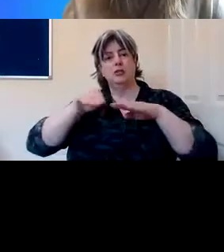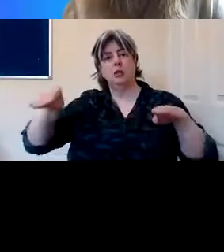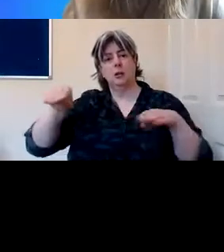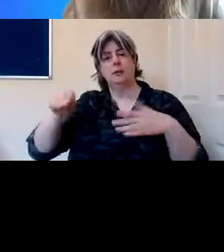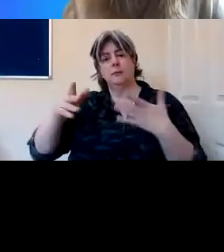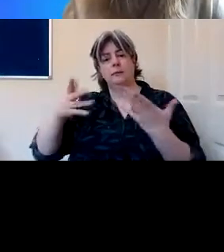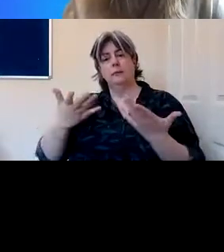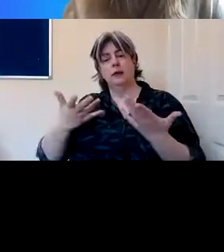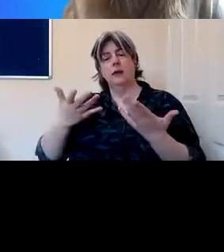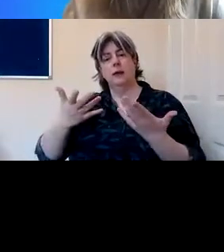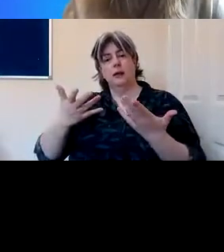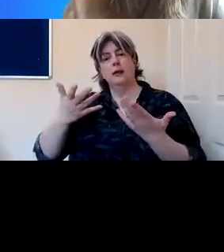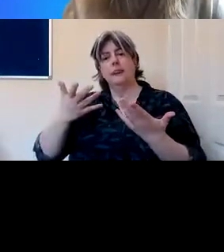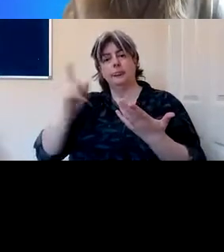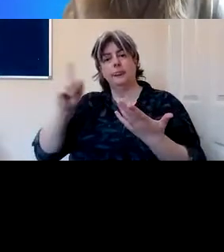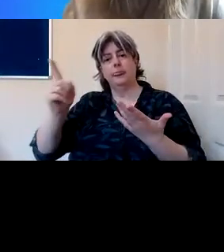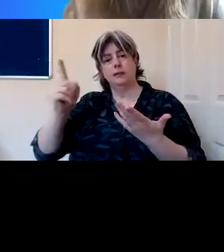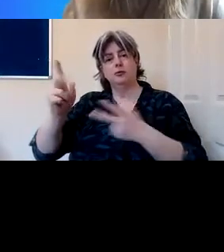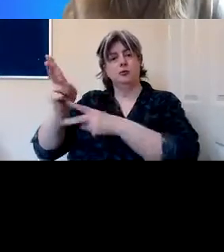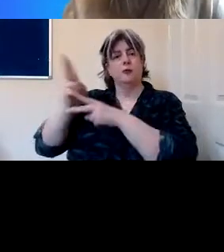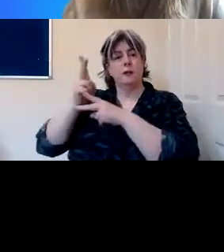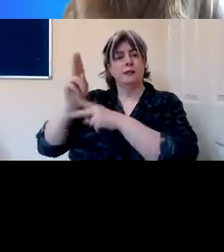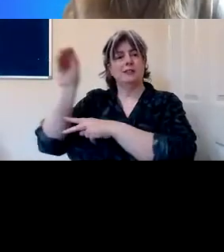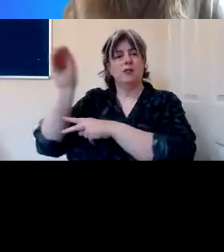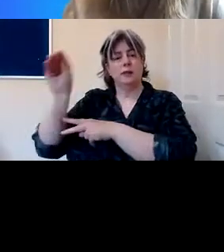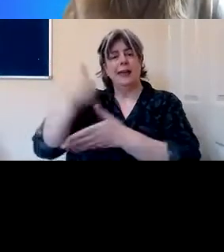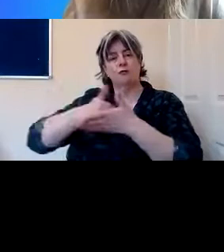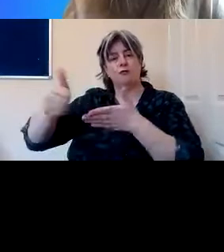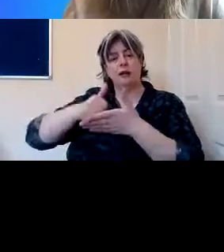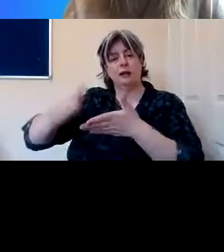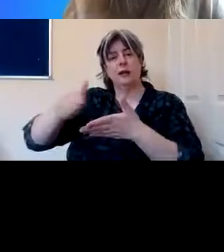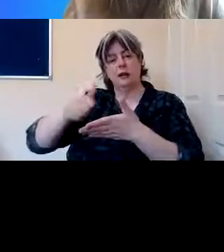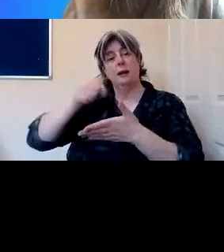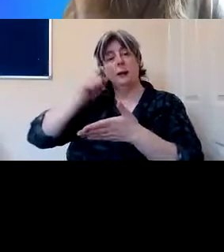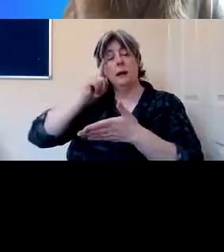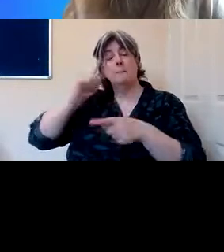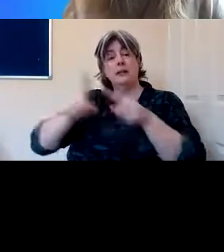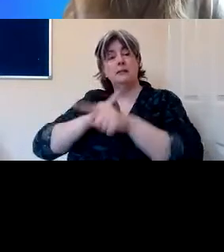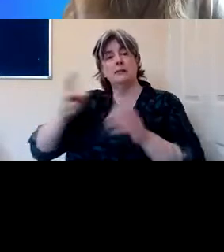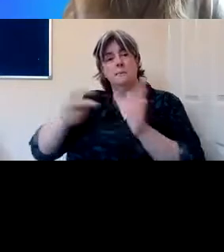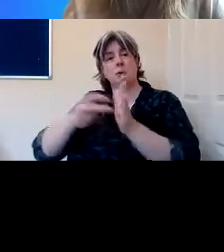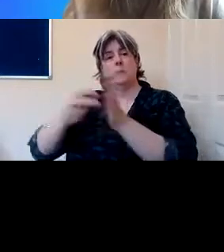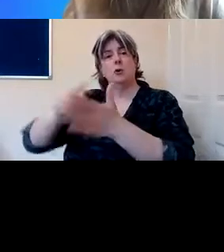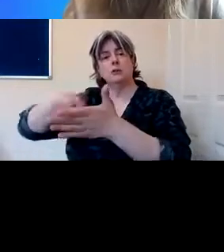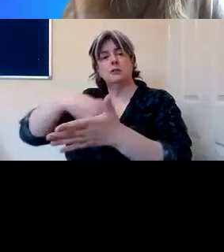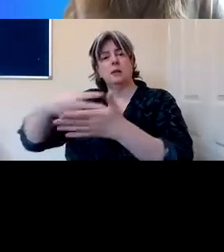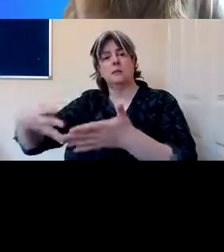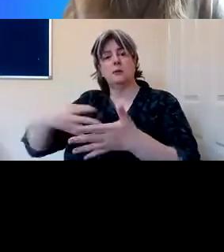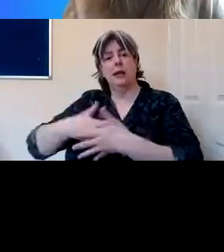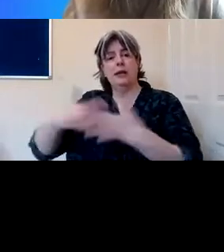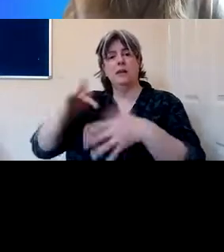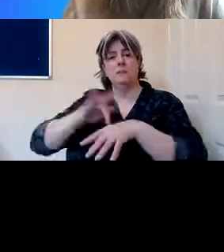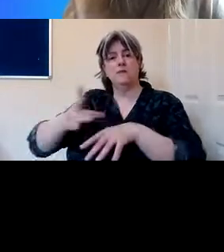their organisation. And they have regular timetabled meetings with that person to whom they can take professional concerns